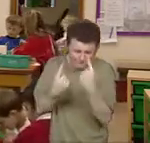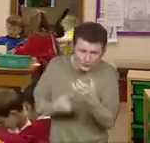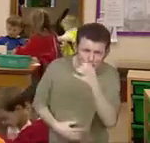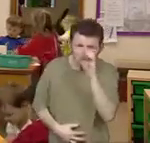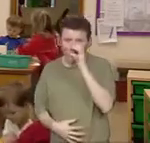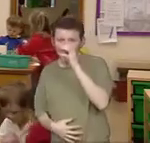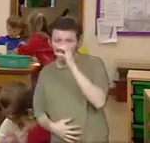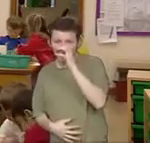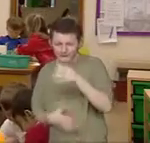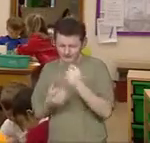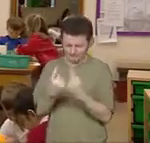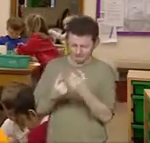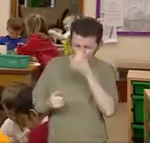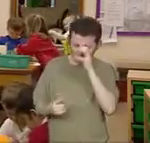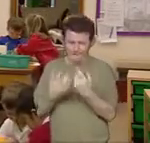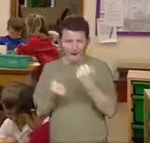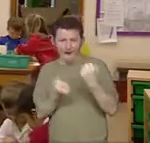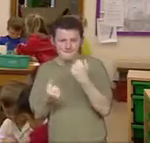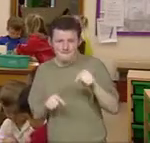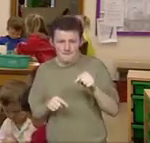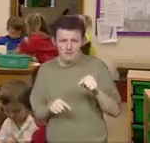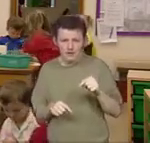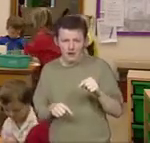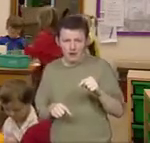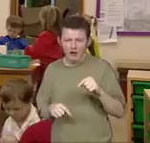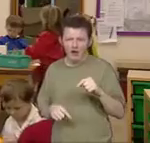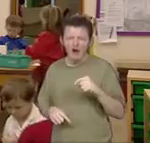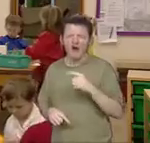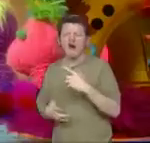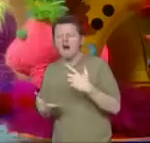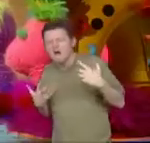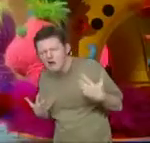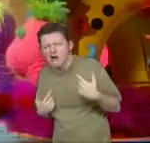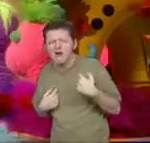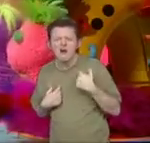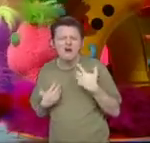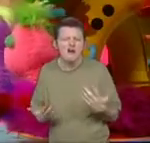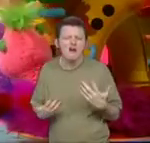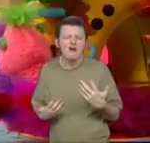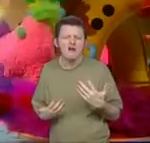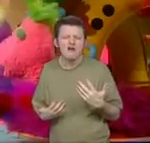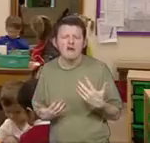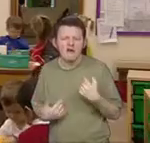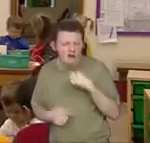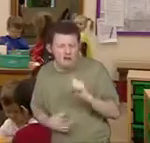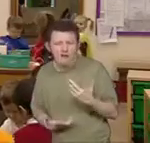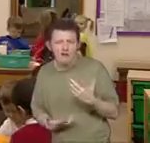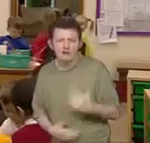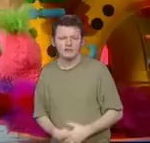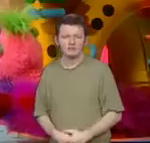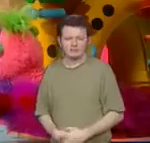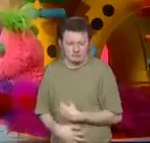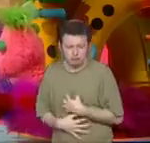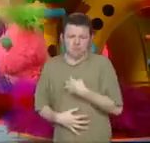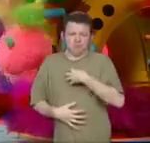that tiddly peep fizzy drink does not give me hooby hicks like Hoobo Fizz does. Just a